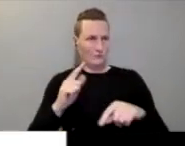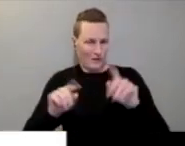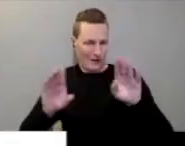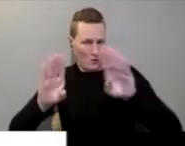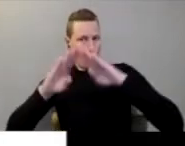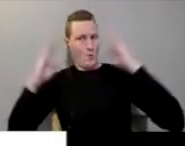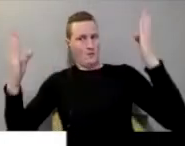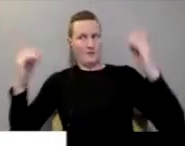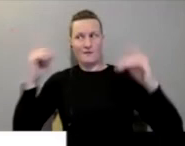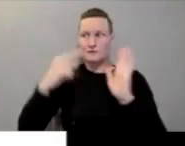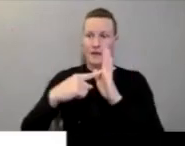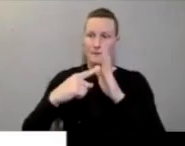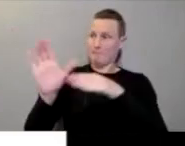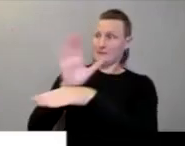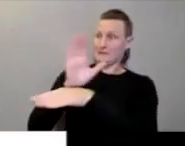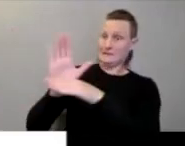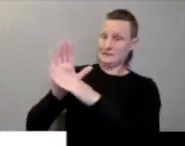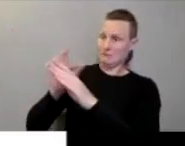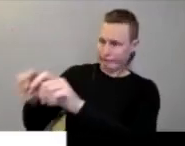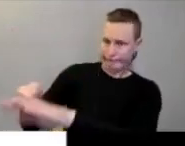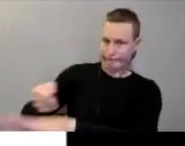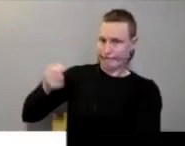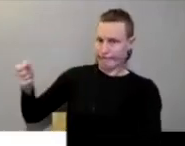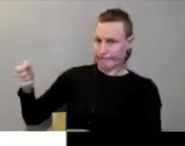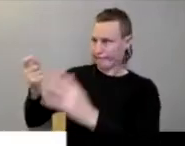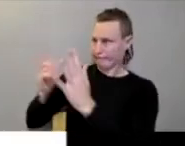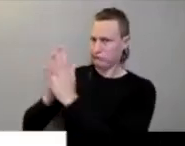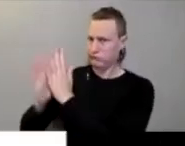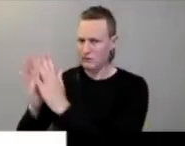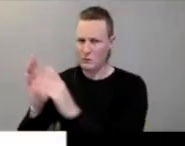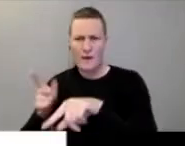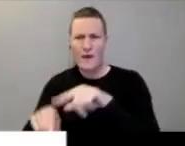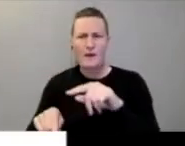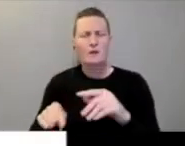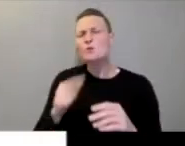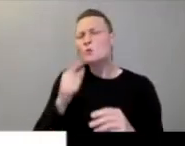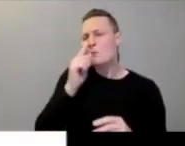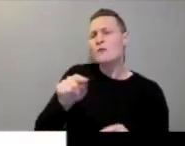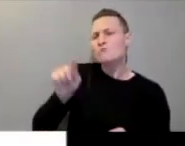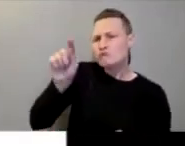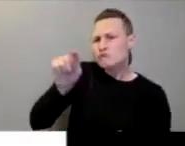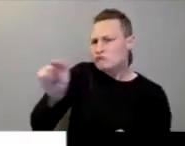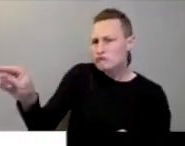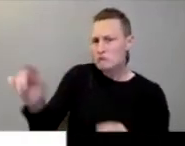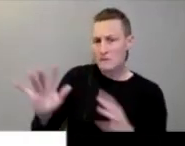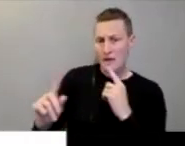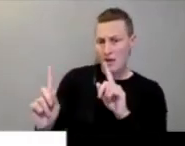And does the city have any resources to support the artists with regards to like production?